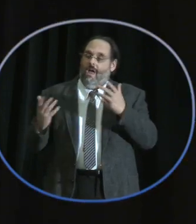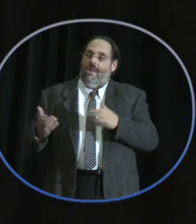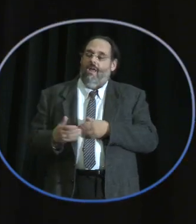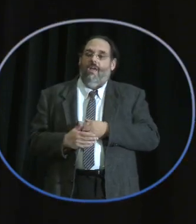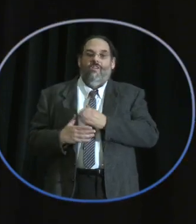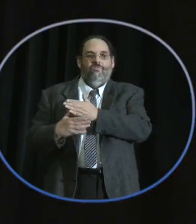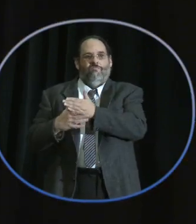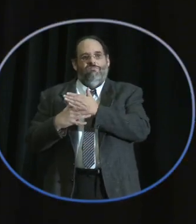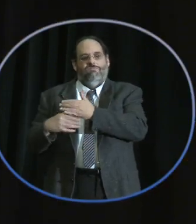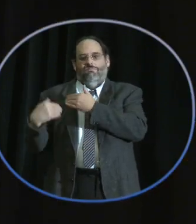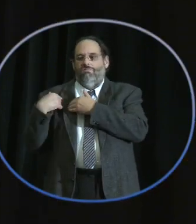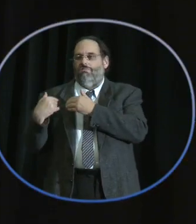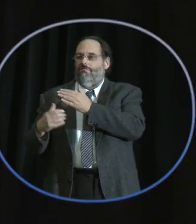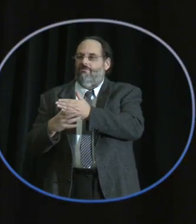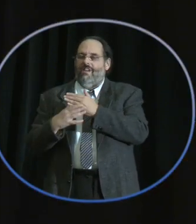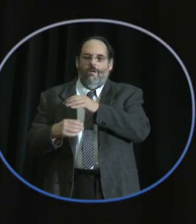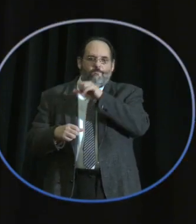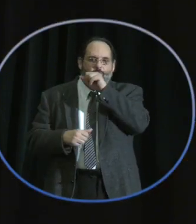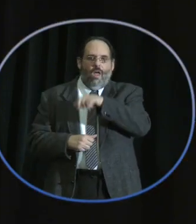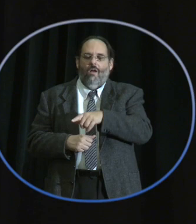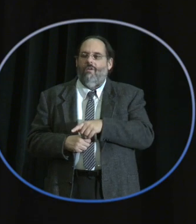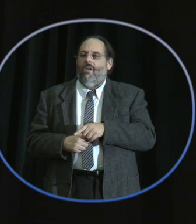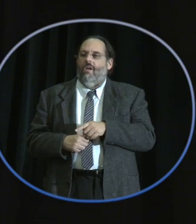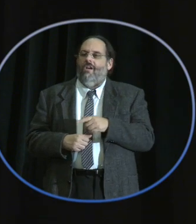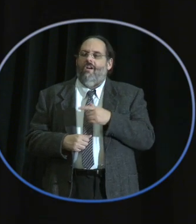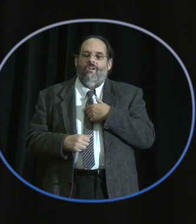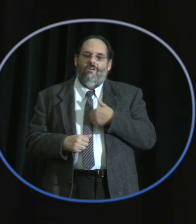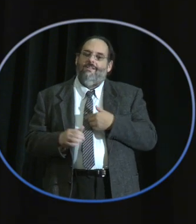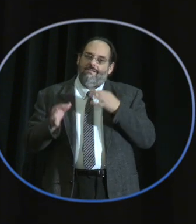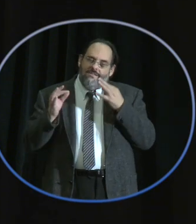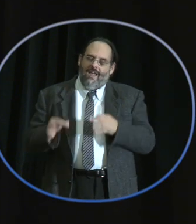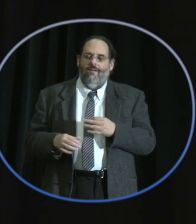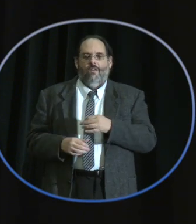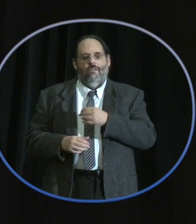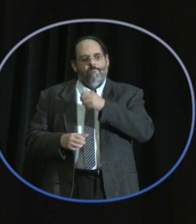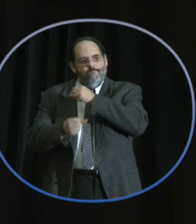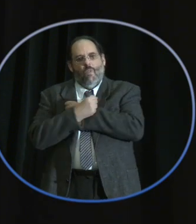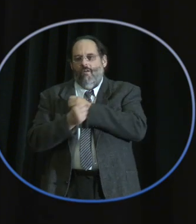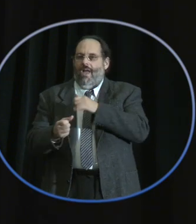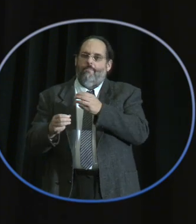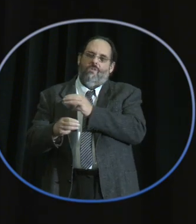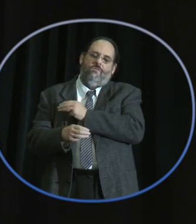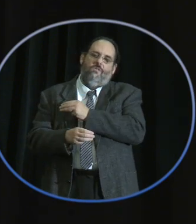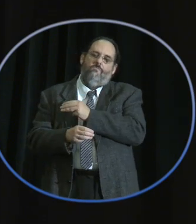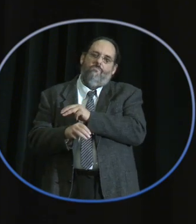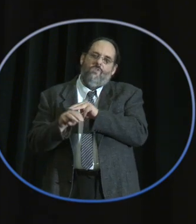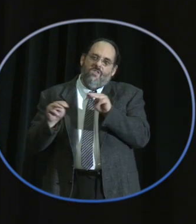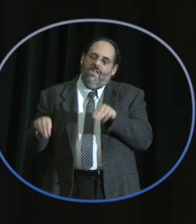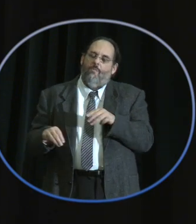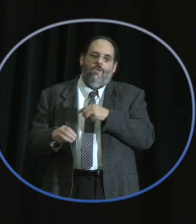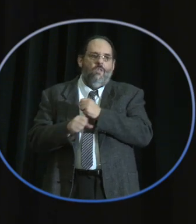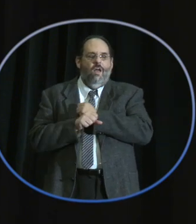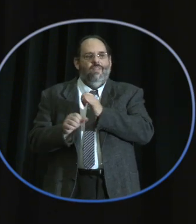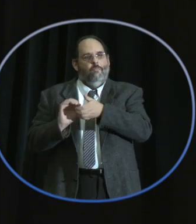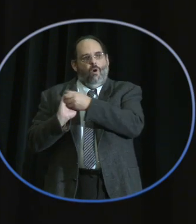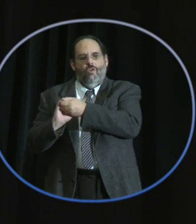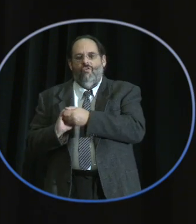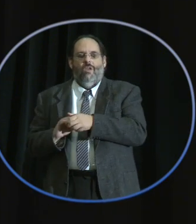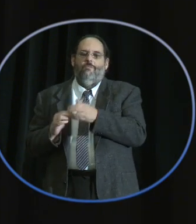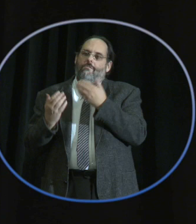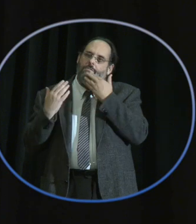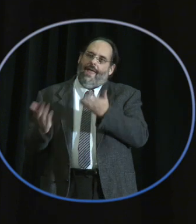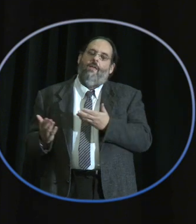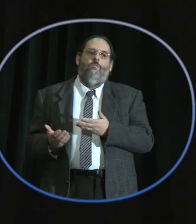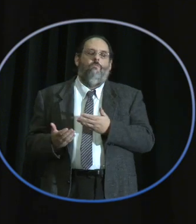shared responsibility, shared love. We absolutely adore the museum. We absolutely adore our partnership. We're just so